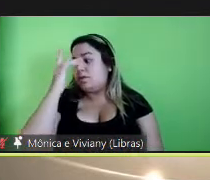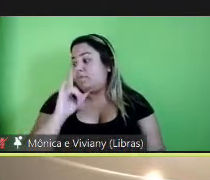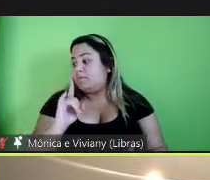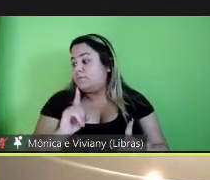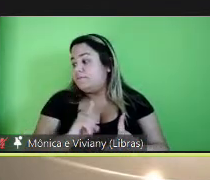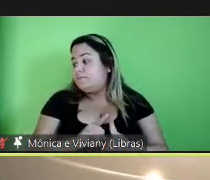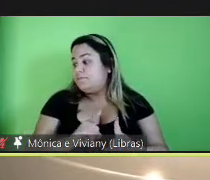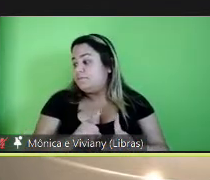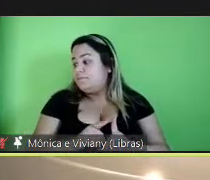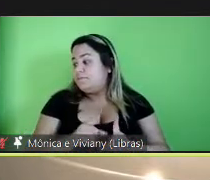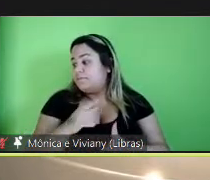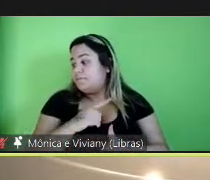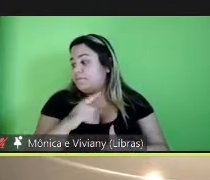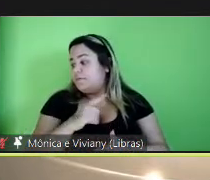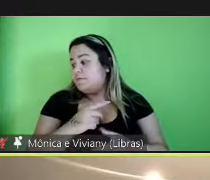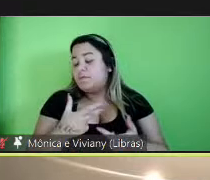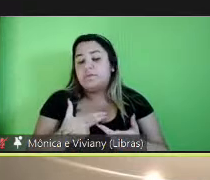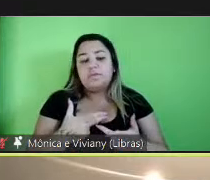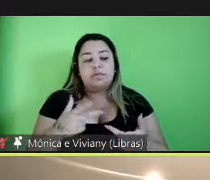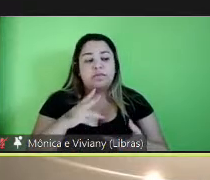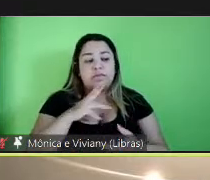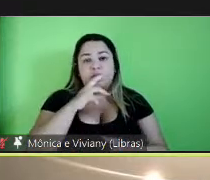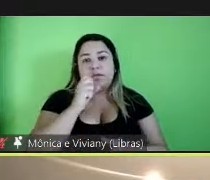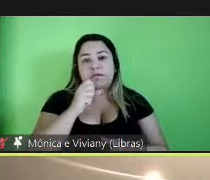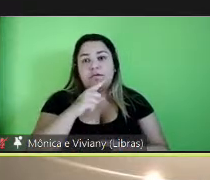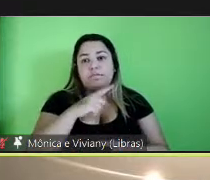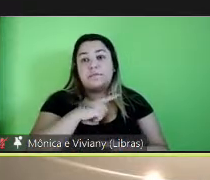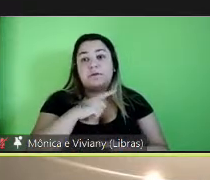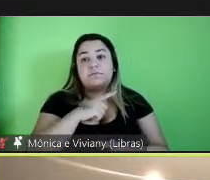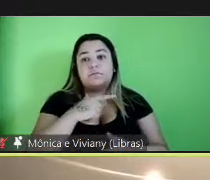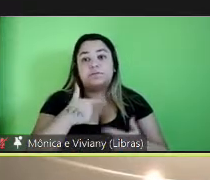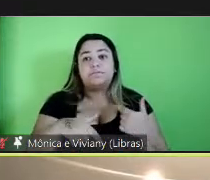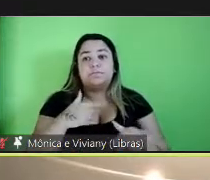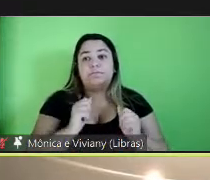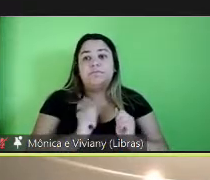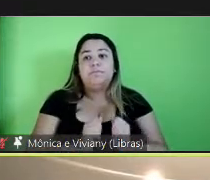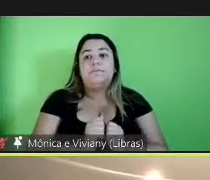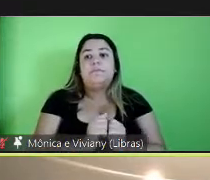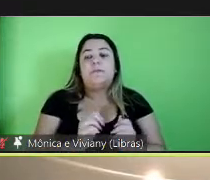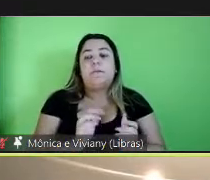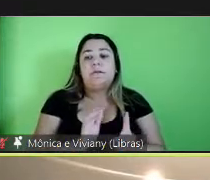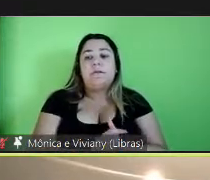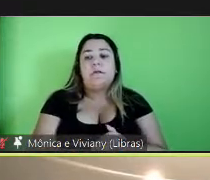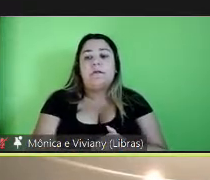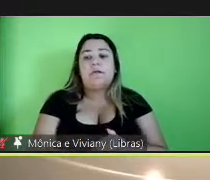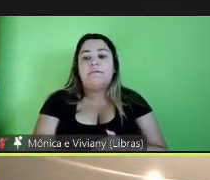with that as well. Just really the managed expectations, as I said, as we started the process,